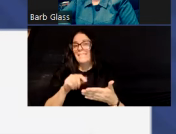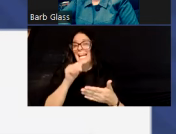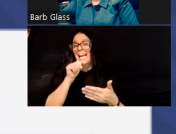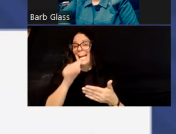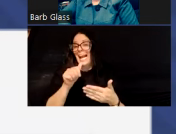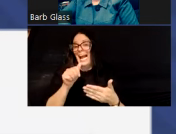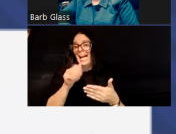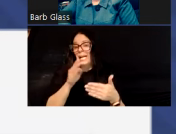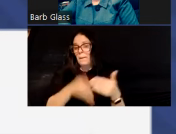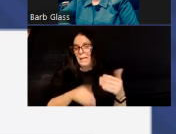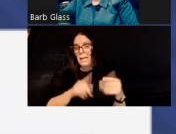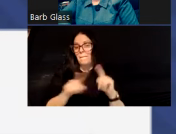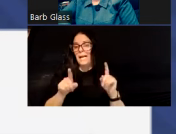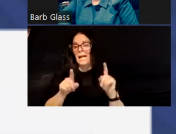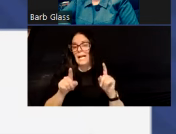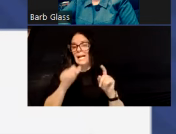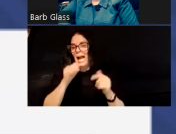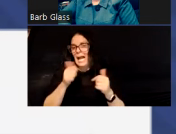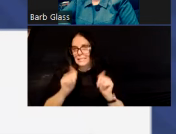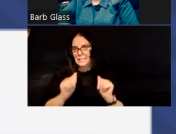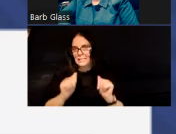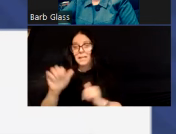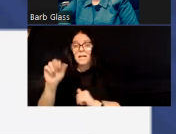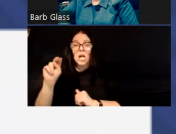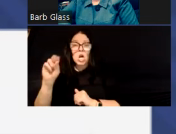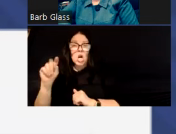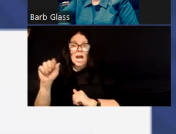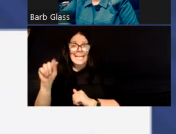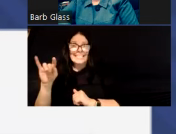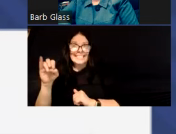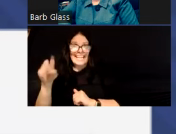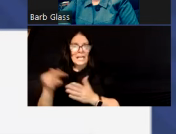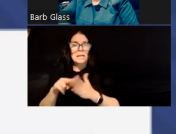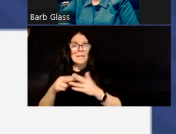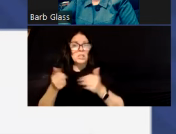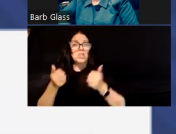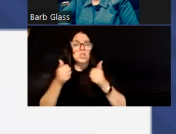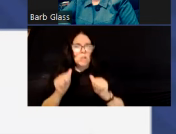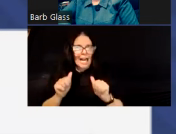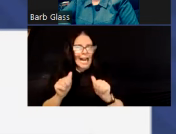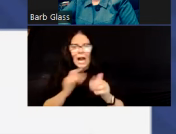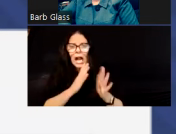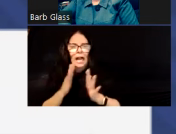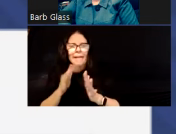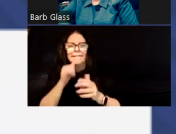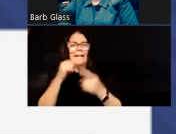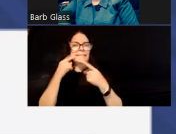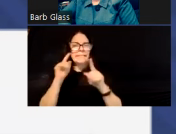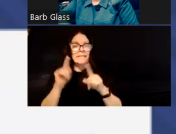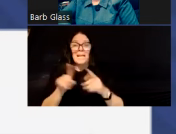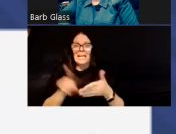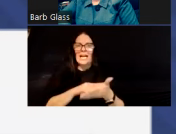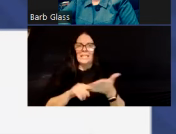it. So not attained would indicate that they tried to do it, but they didn't attain it, or they weren't successful. Whereas canceled is